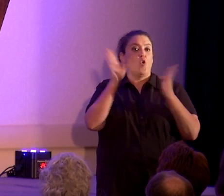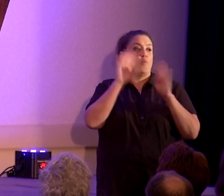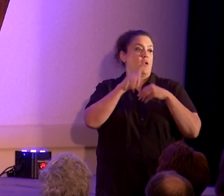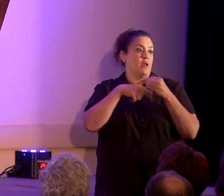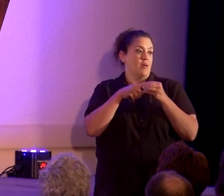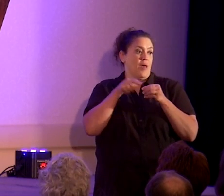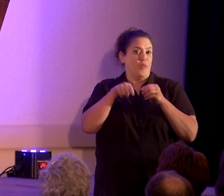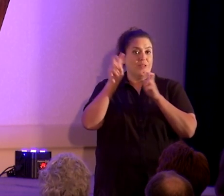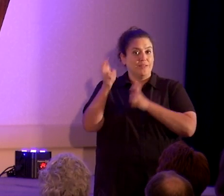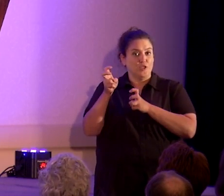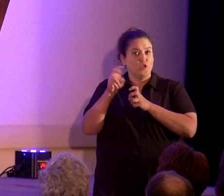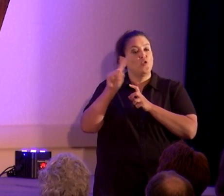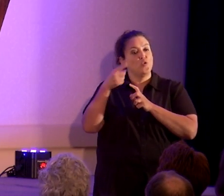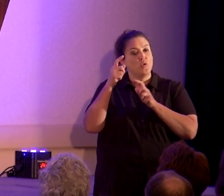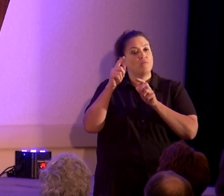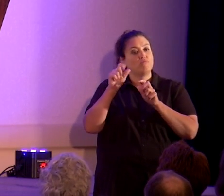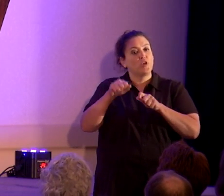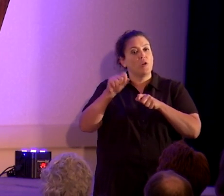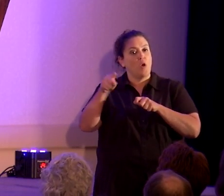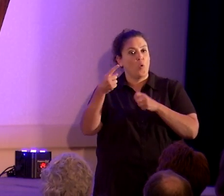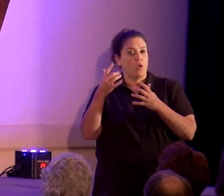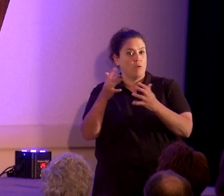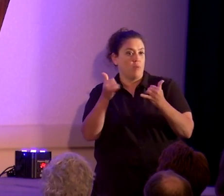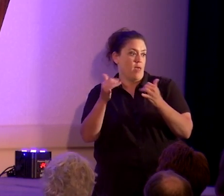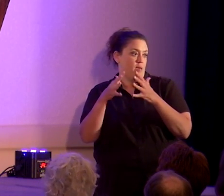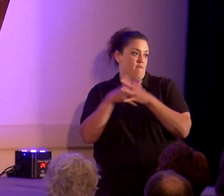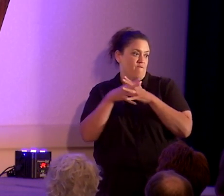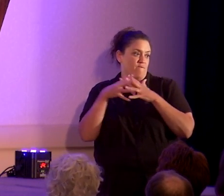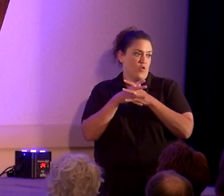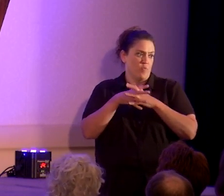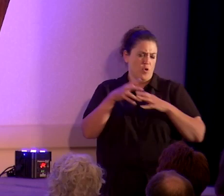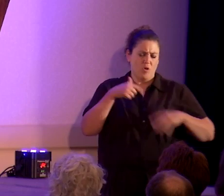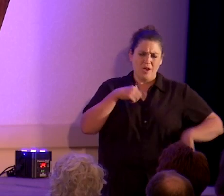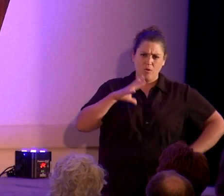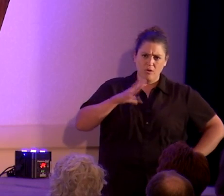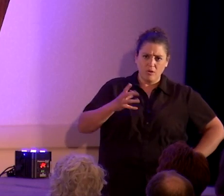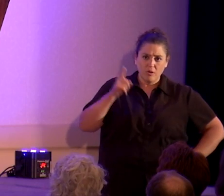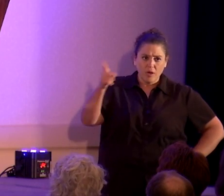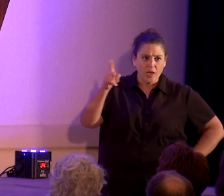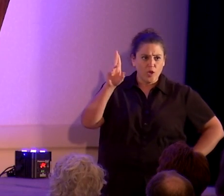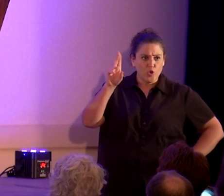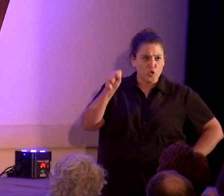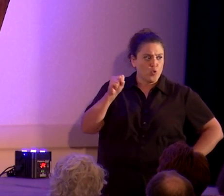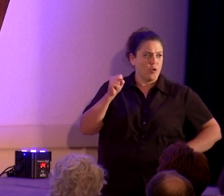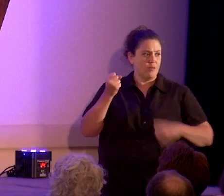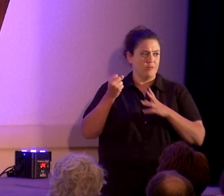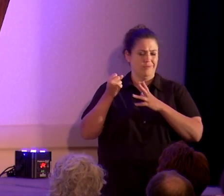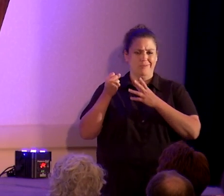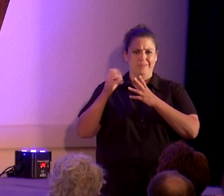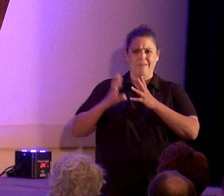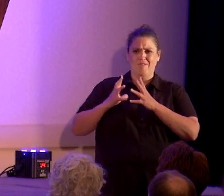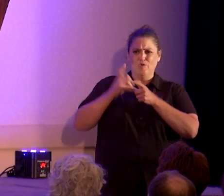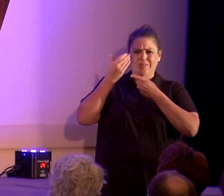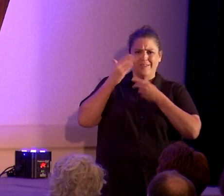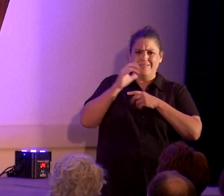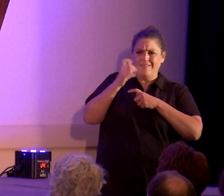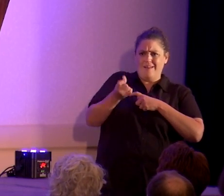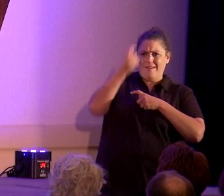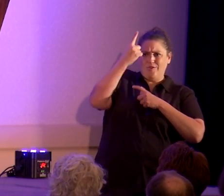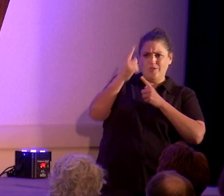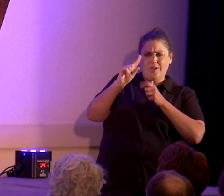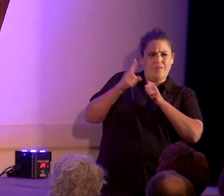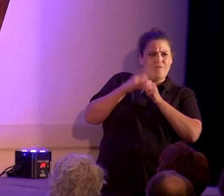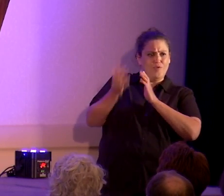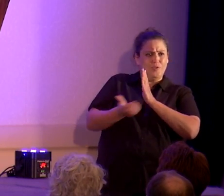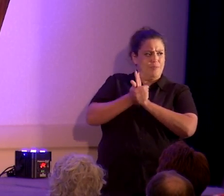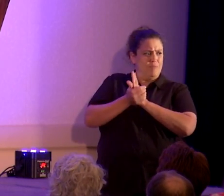to play football. Now, I was a little peeved at the fact that an elected U.S. official did not understand the First Amendment, which is a little